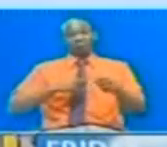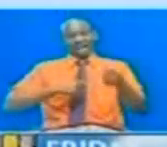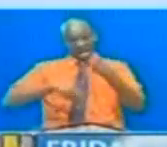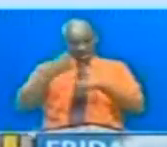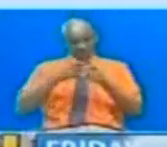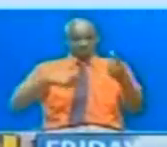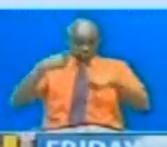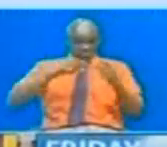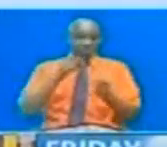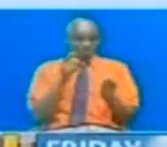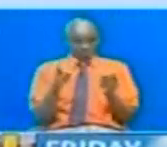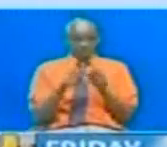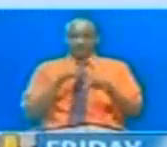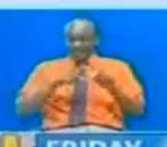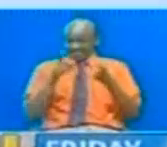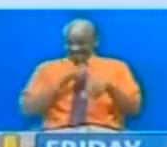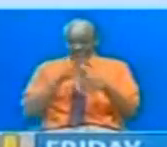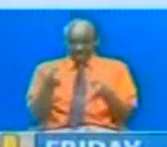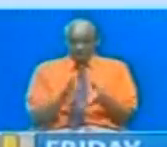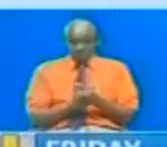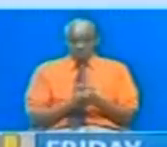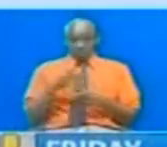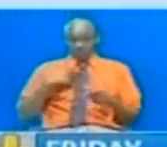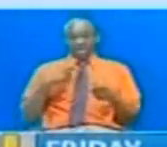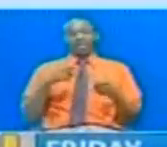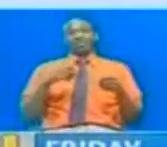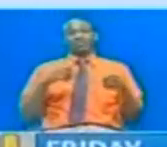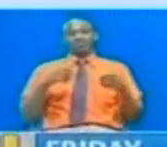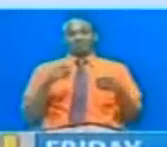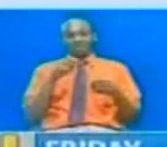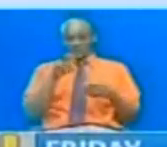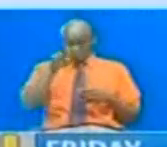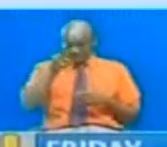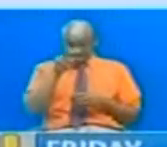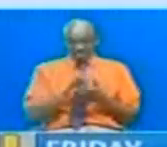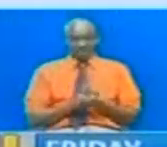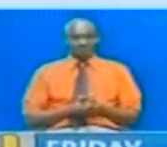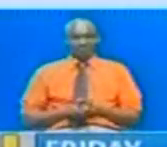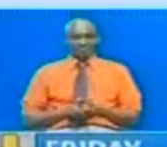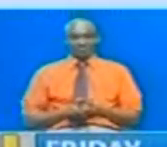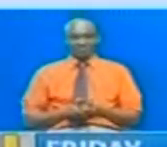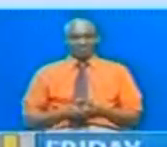later on in the bulletin. But for now, tupeleke short commercial break. Ni camera.